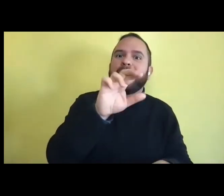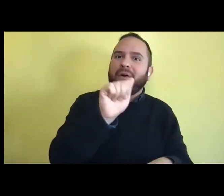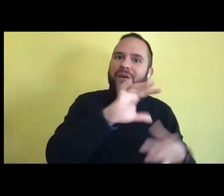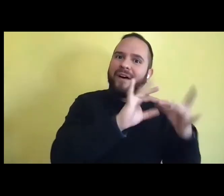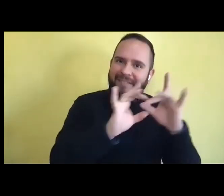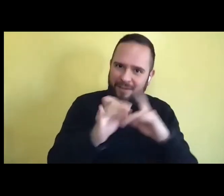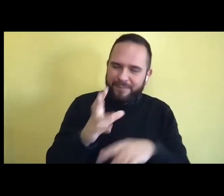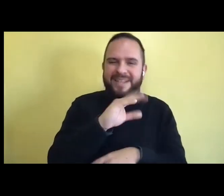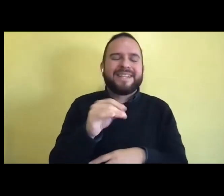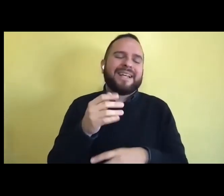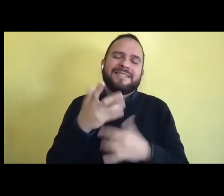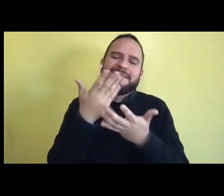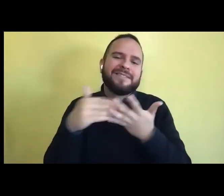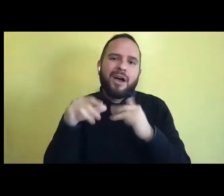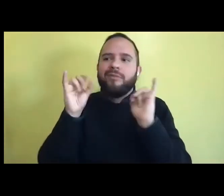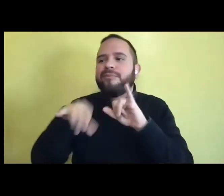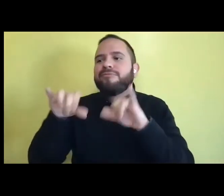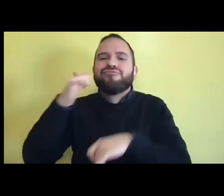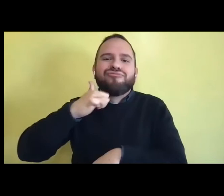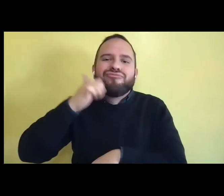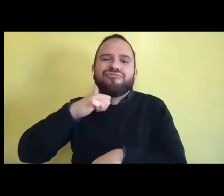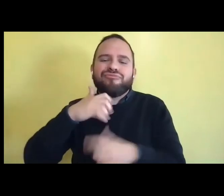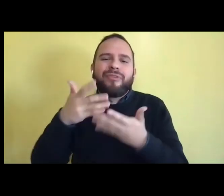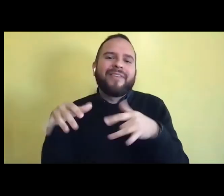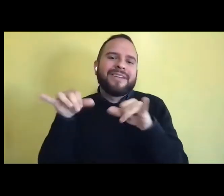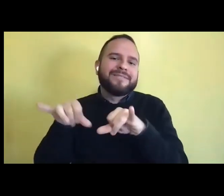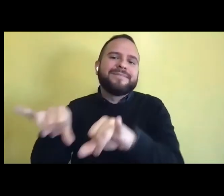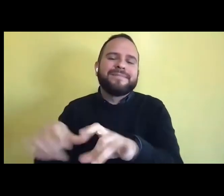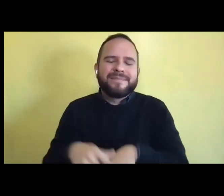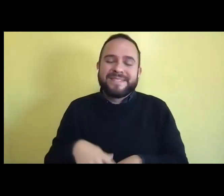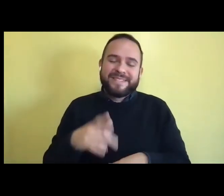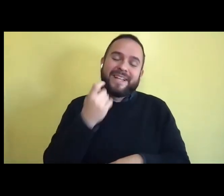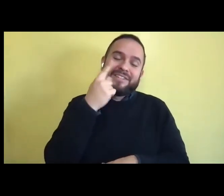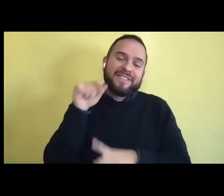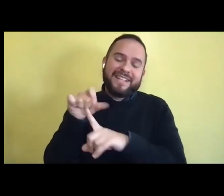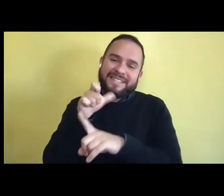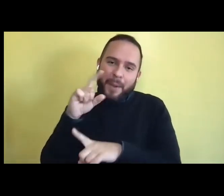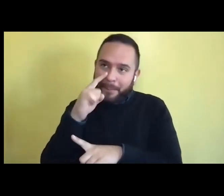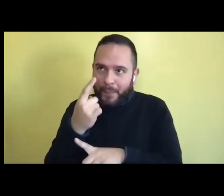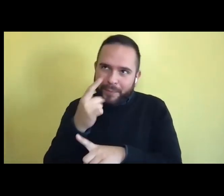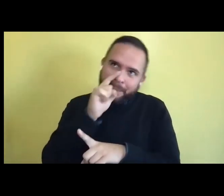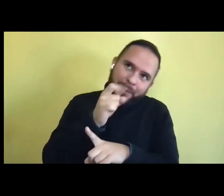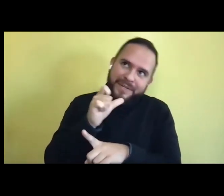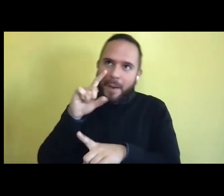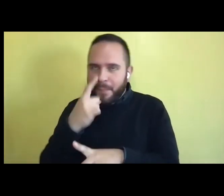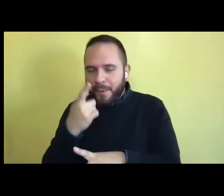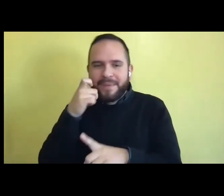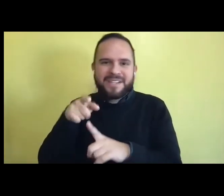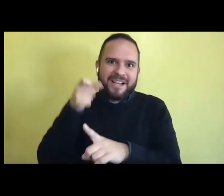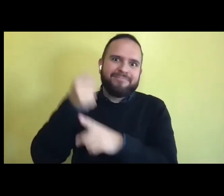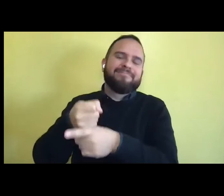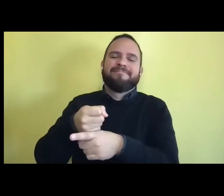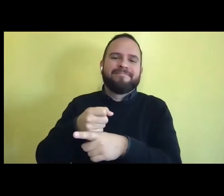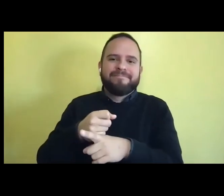their day-to-day digital workplace experience, which is actually not that mundane, because that's where the rubber hits the road and that's where inclusion happens.